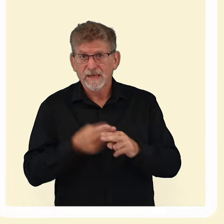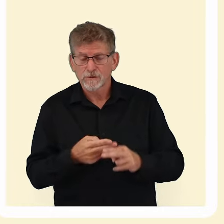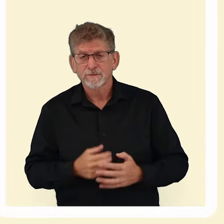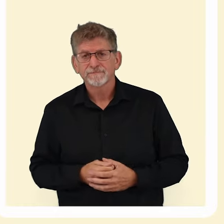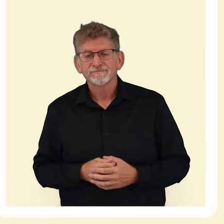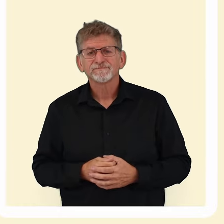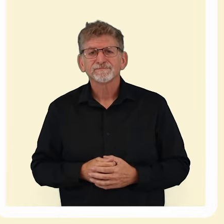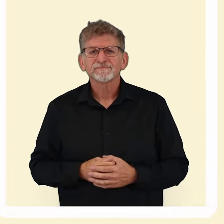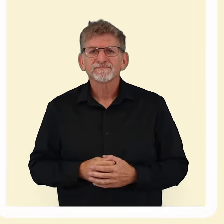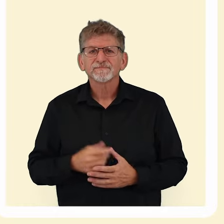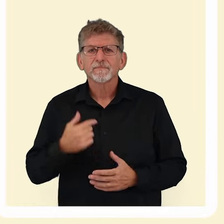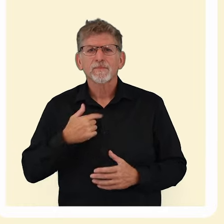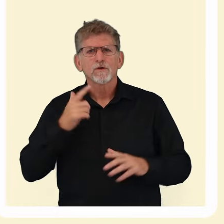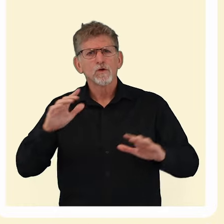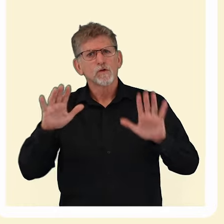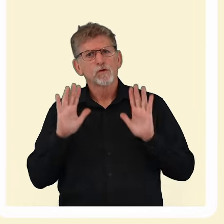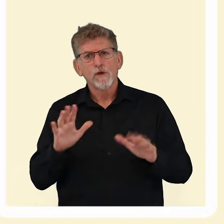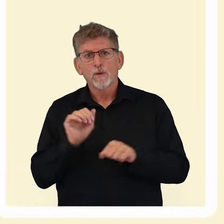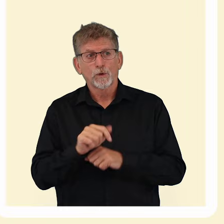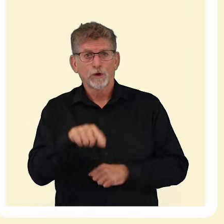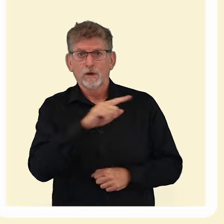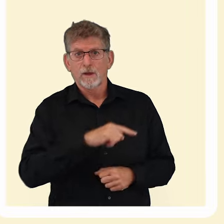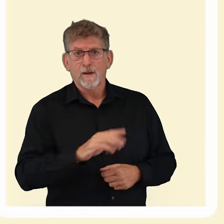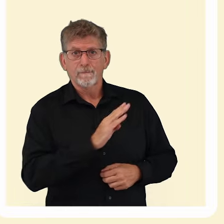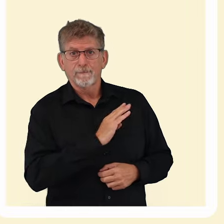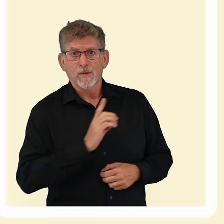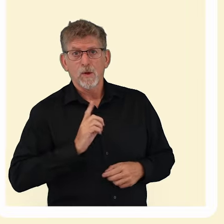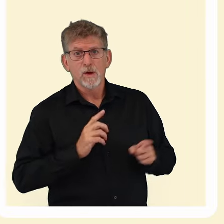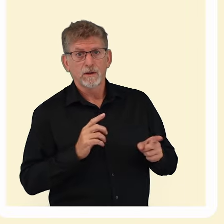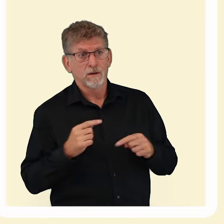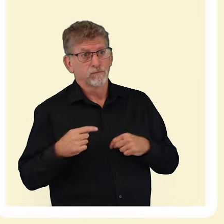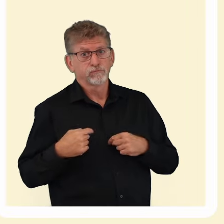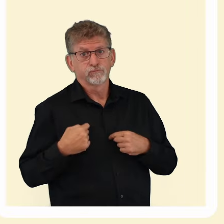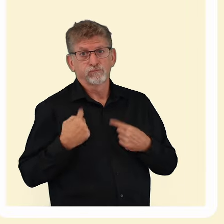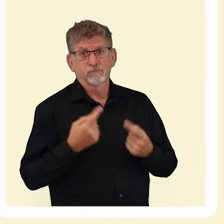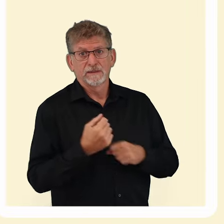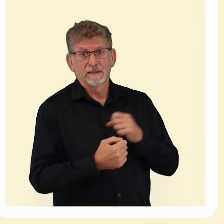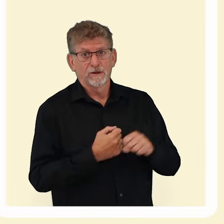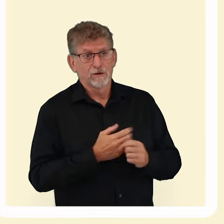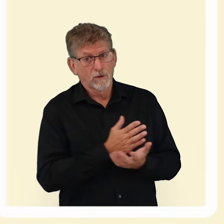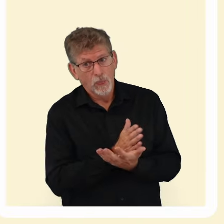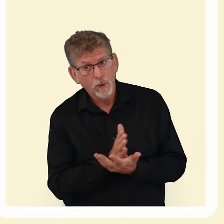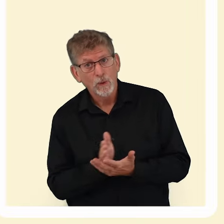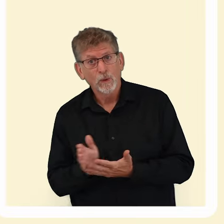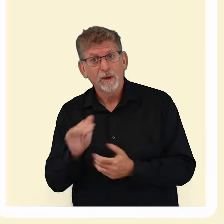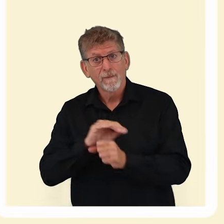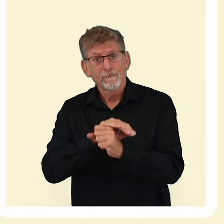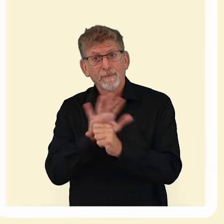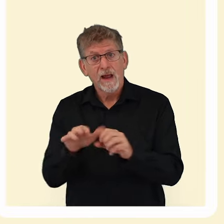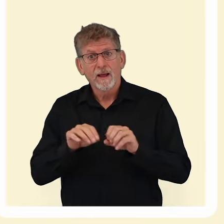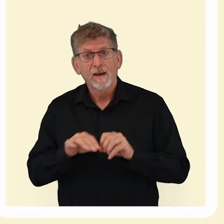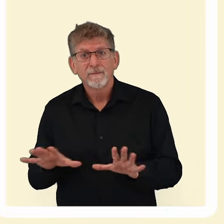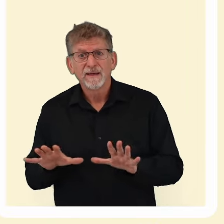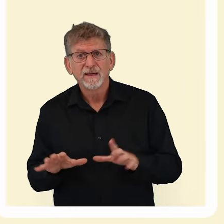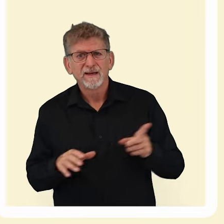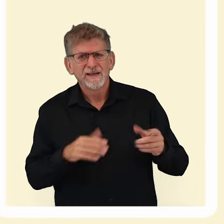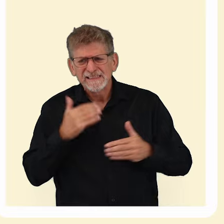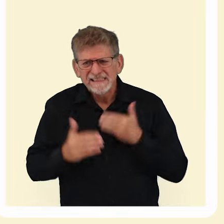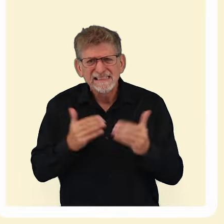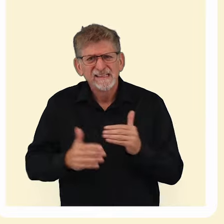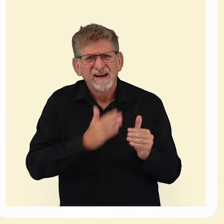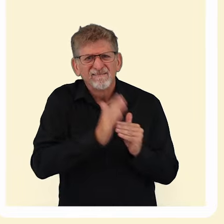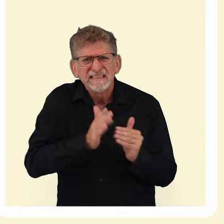enchanting in a way. Mm-hmm. And I forgot to mention the great work the board has done over the years to go through